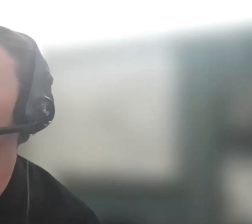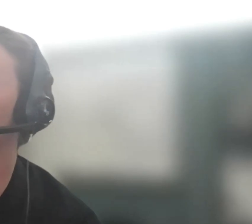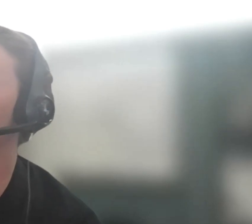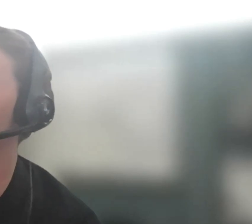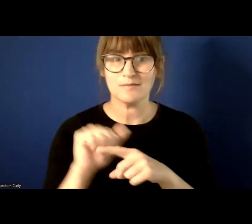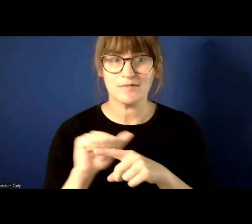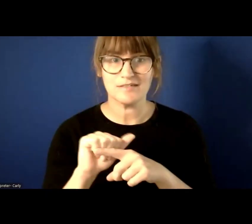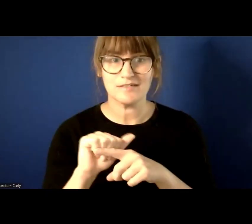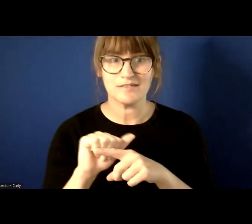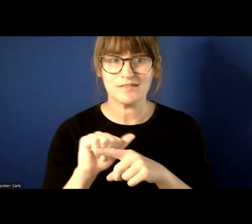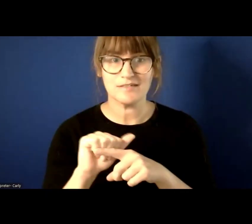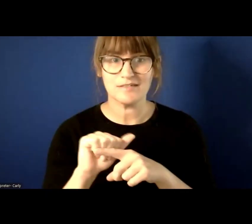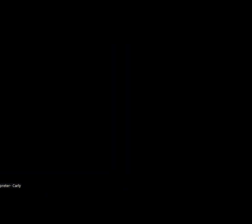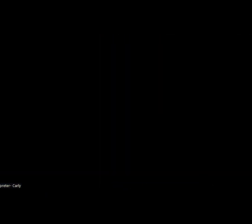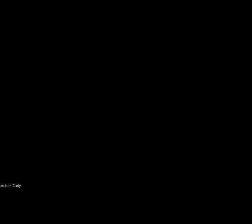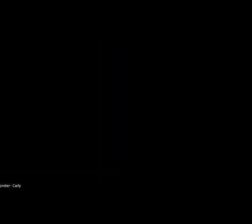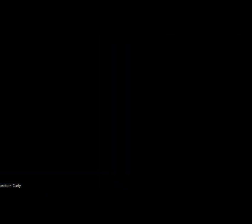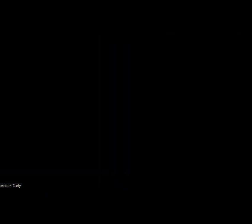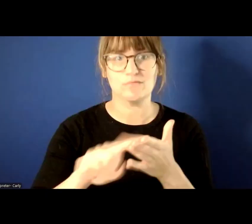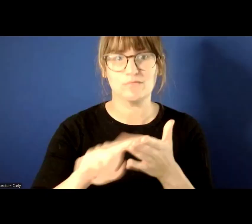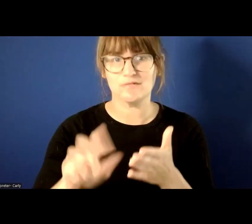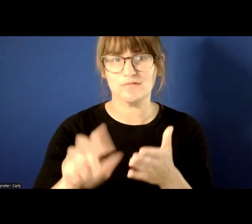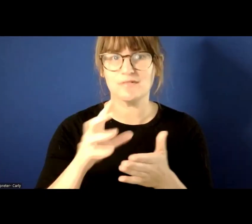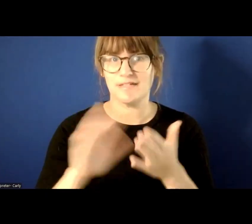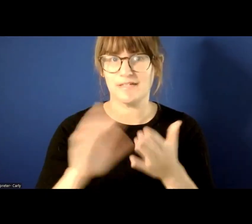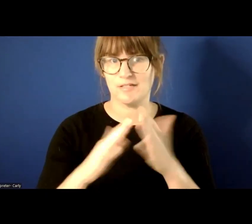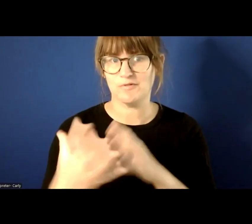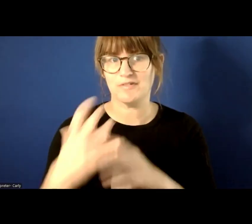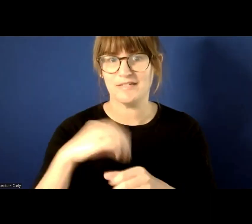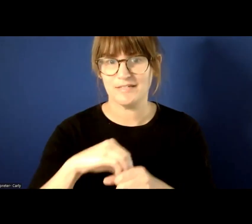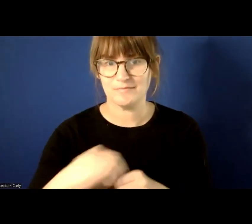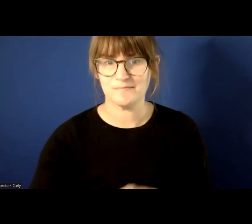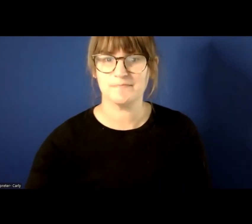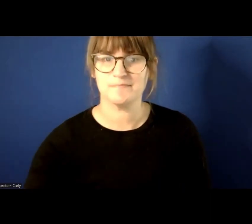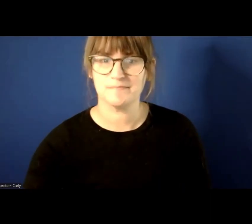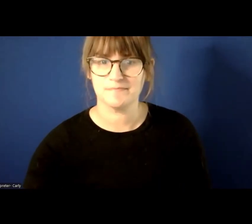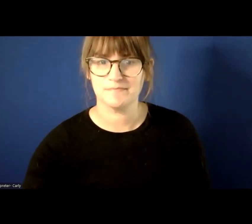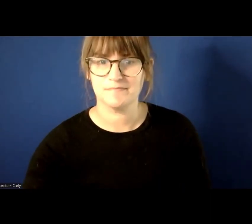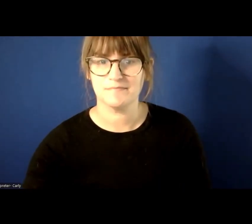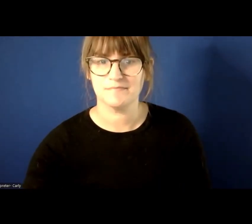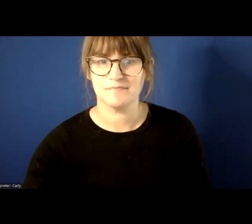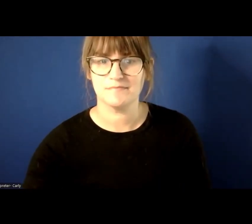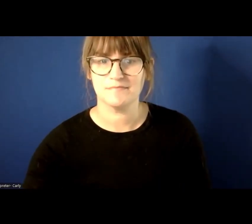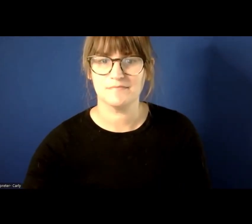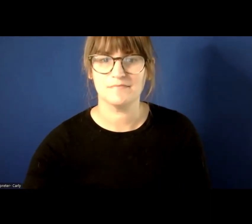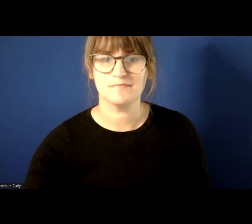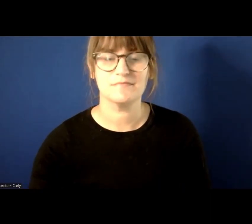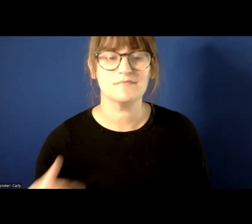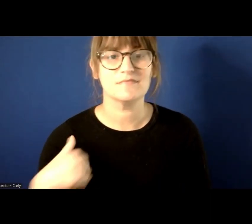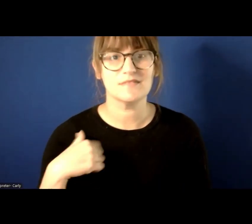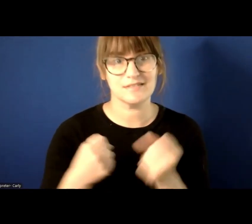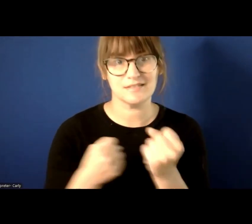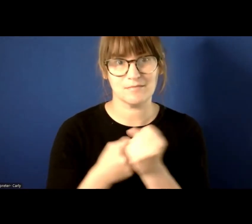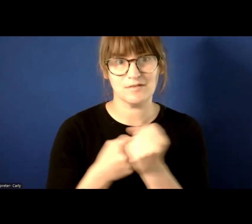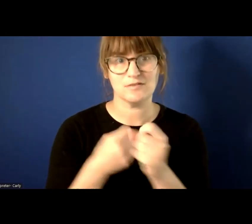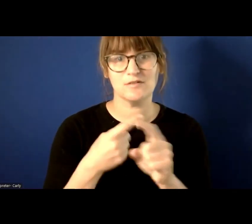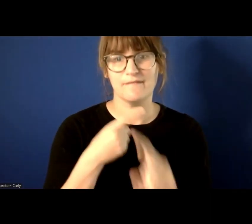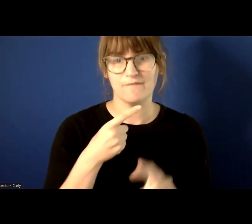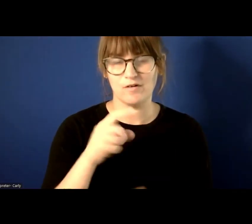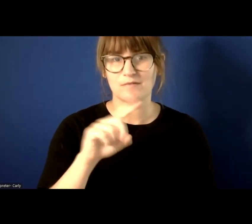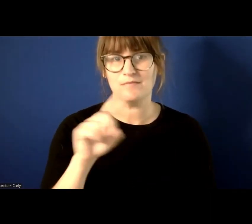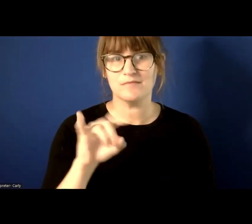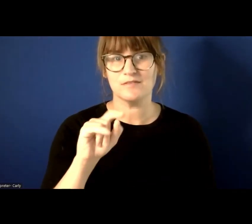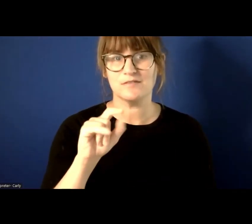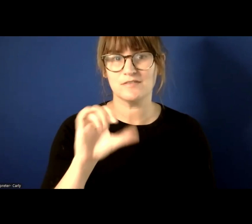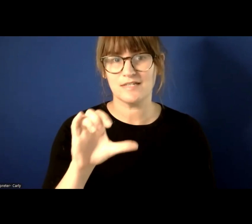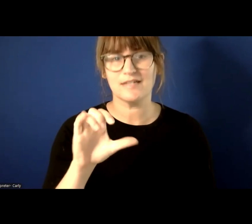research, clinical care, and community engagement. It is sponsored by the Office of Community Outreach and Engagement, CERTEC, and Community